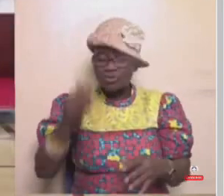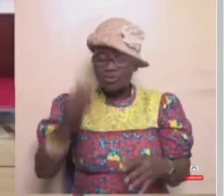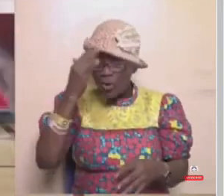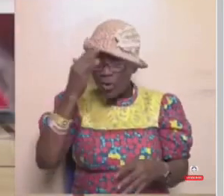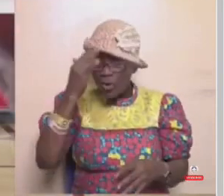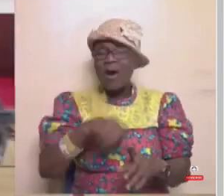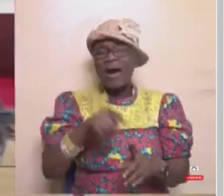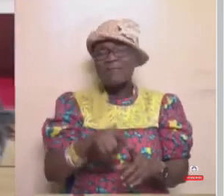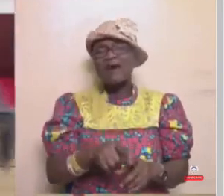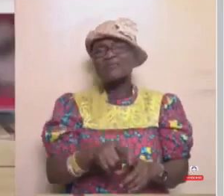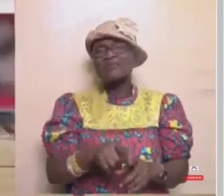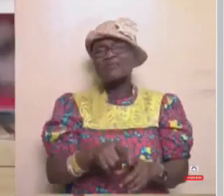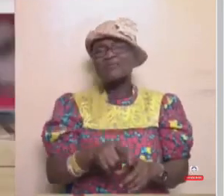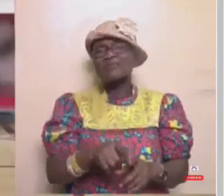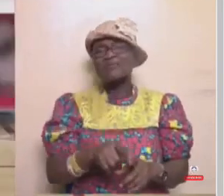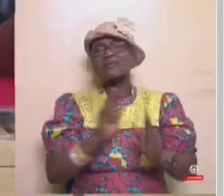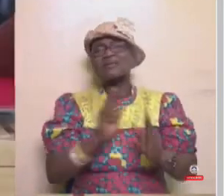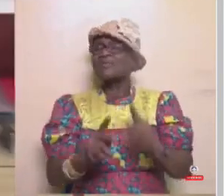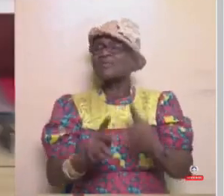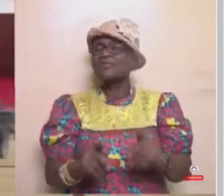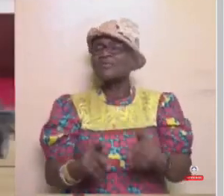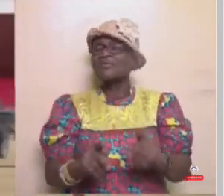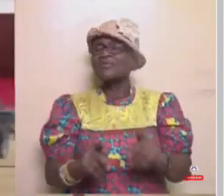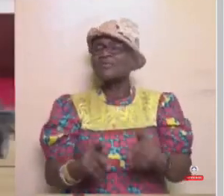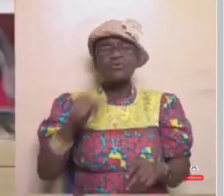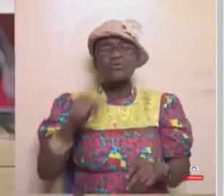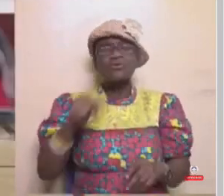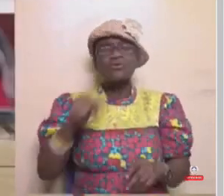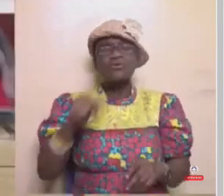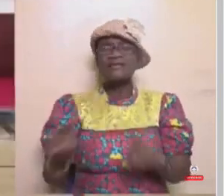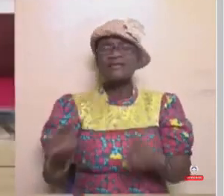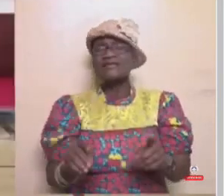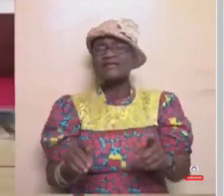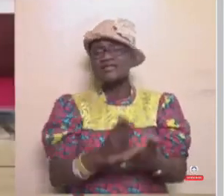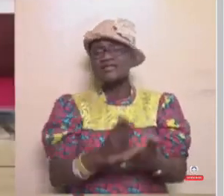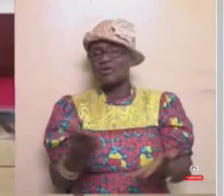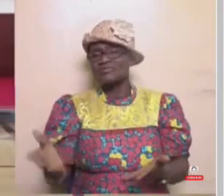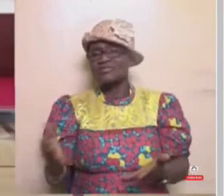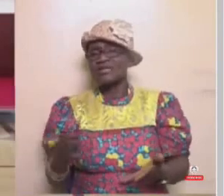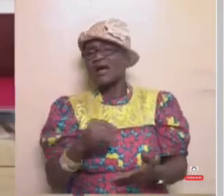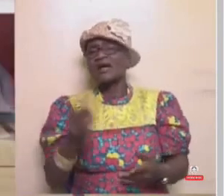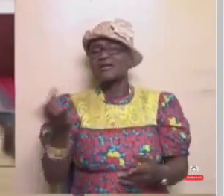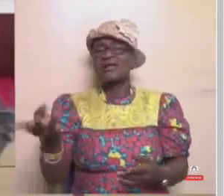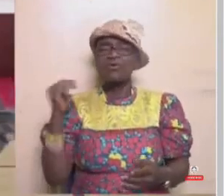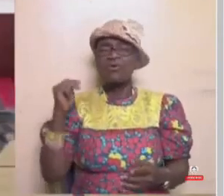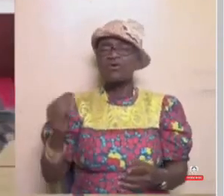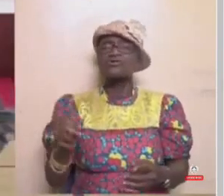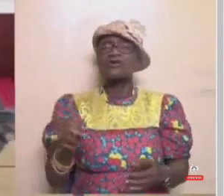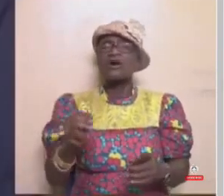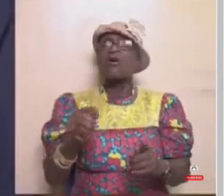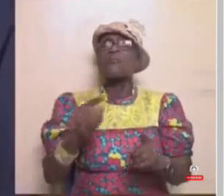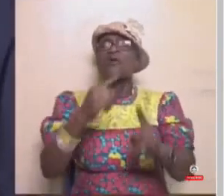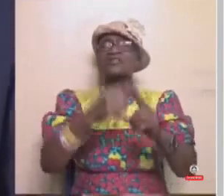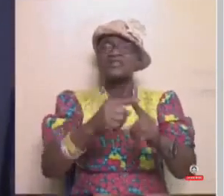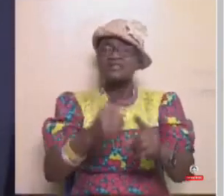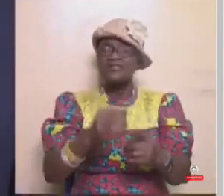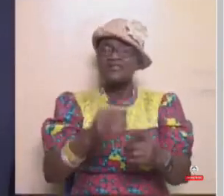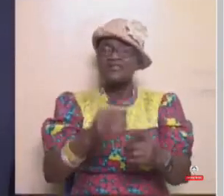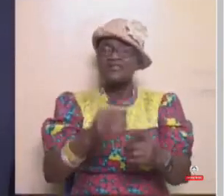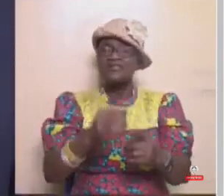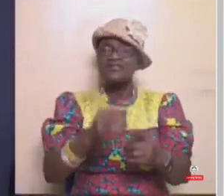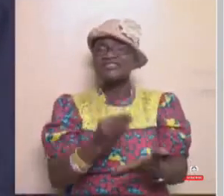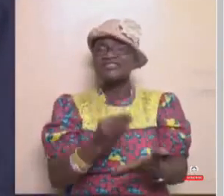must you keep to yourself? The woman did something, and there was positive financial breakthrough, but